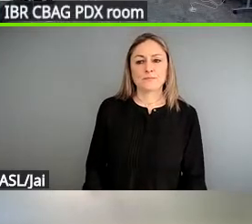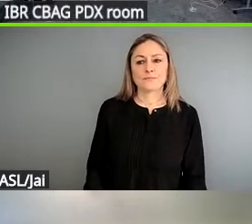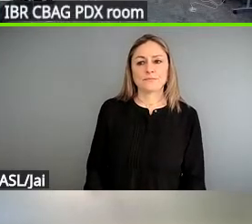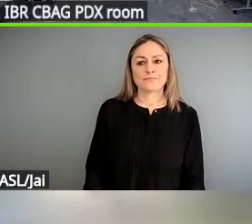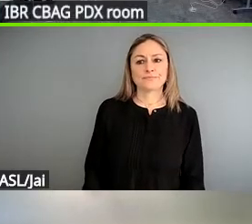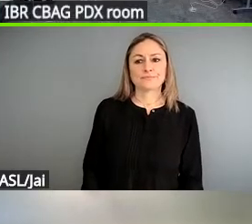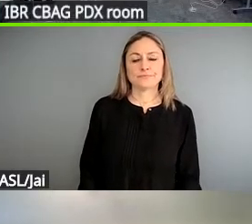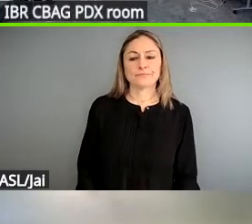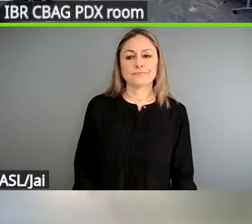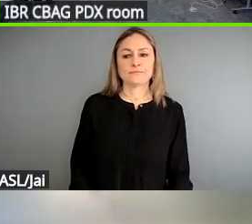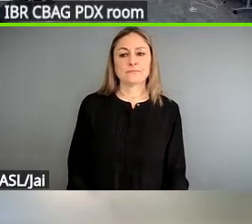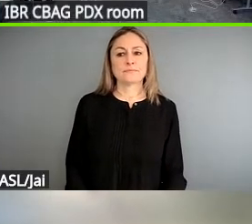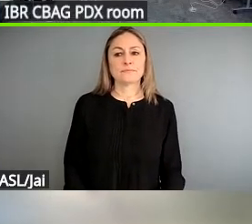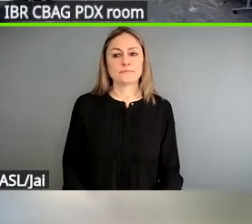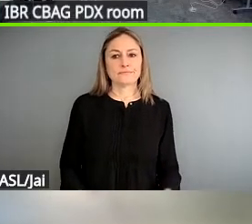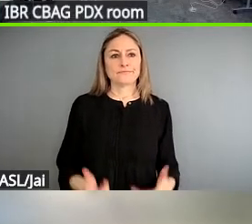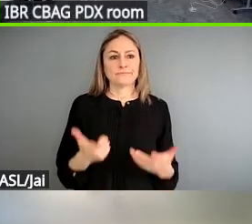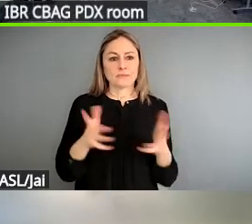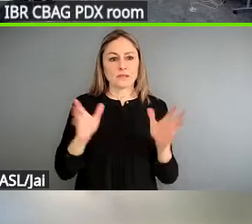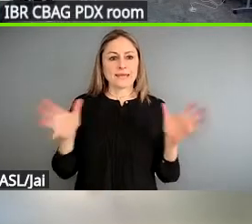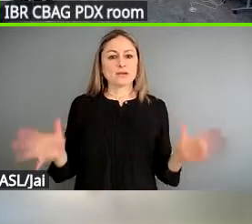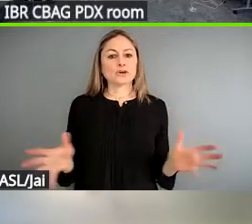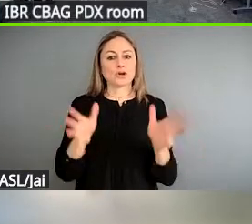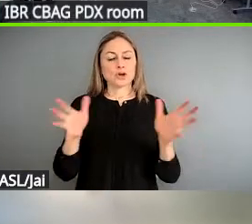encouraged to